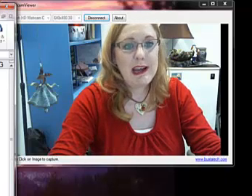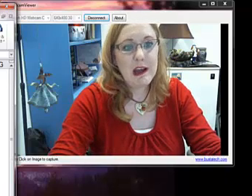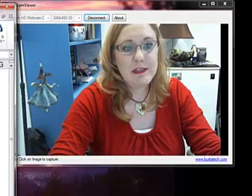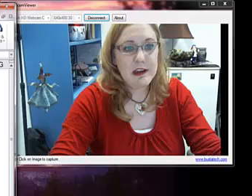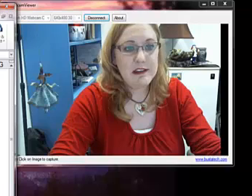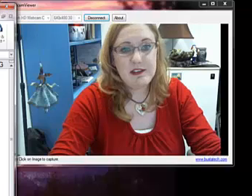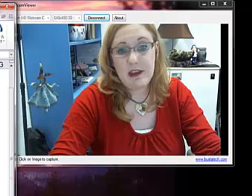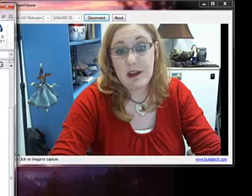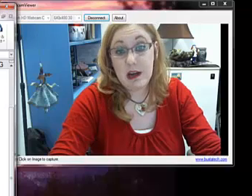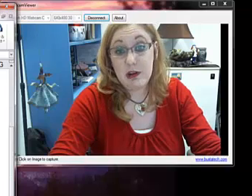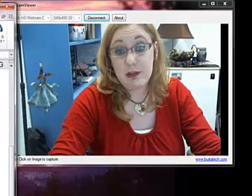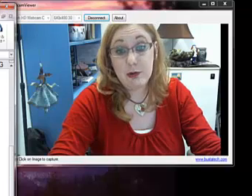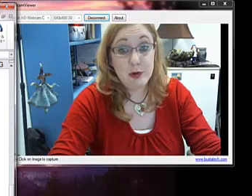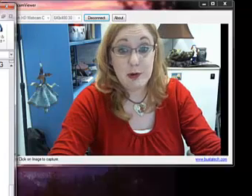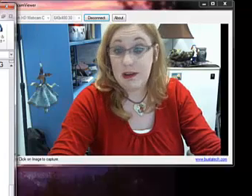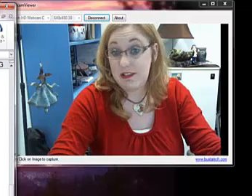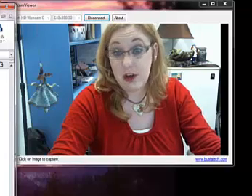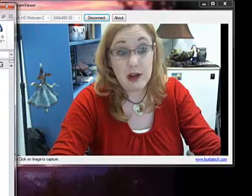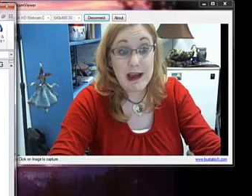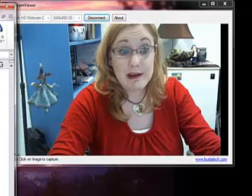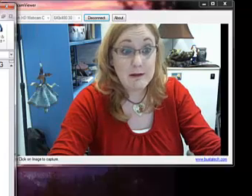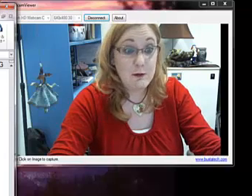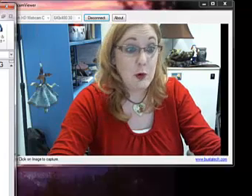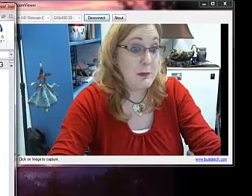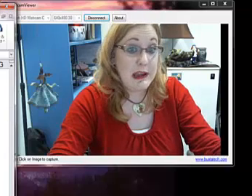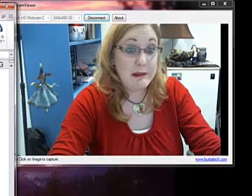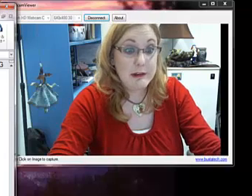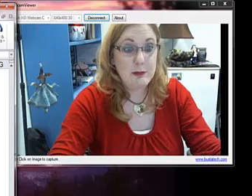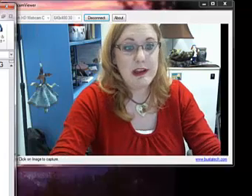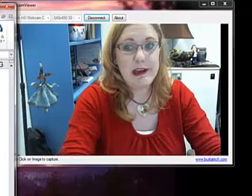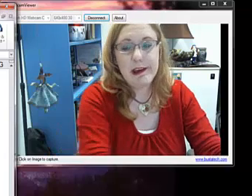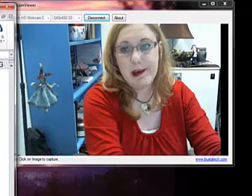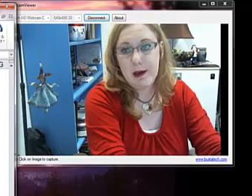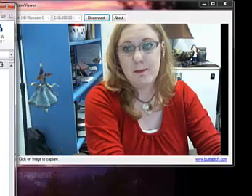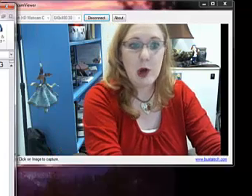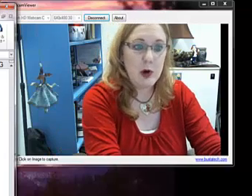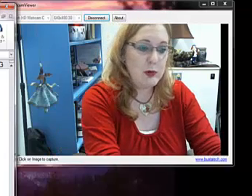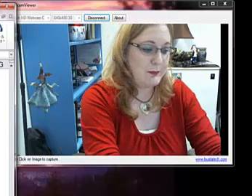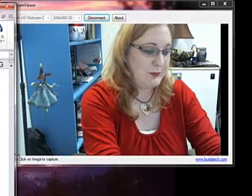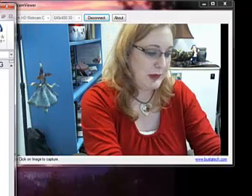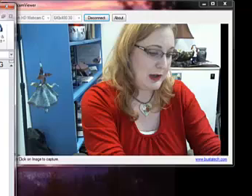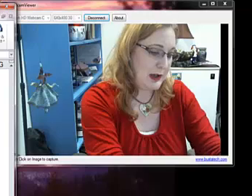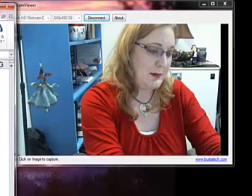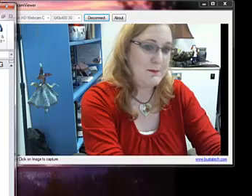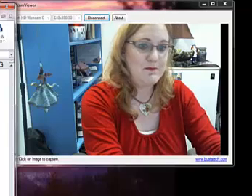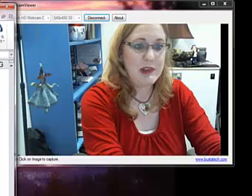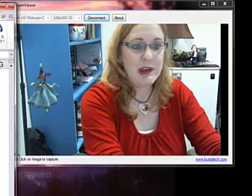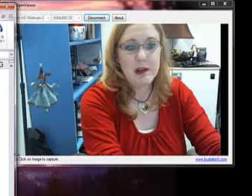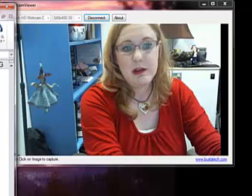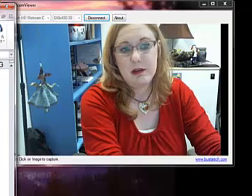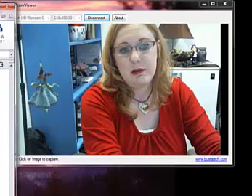So I got this, and then I went through, and it's all added up for me. It would be like,